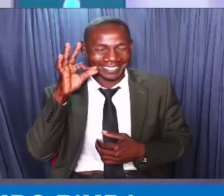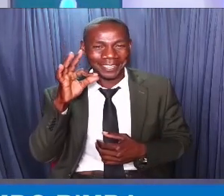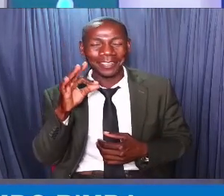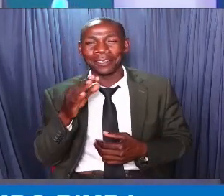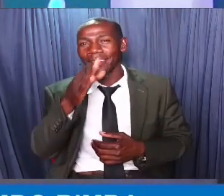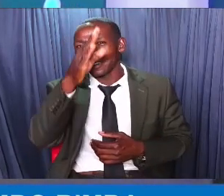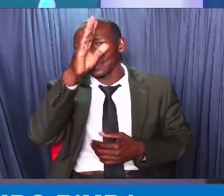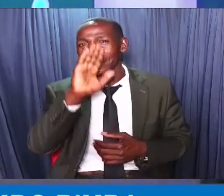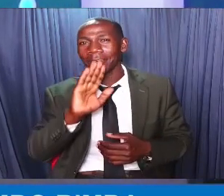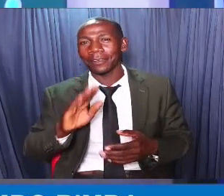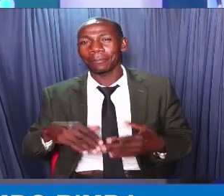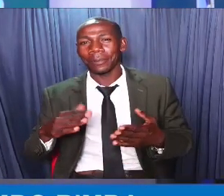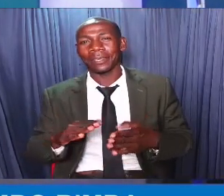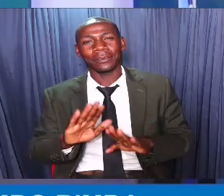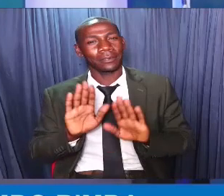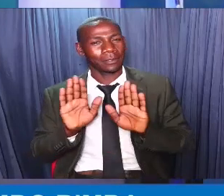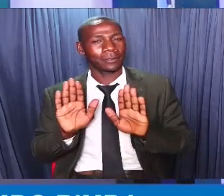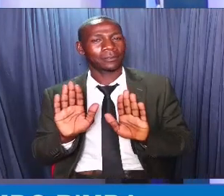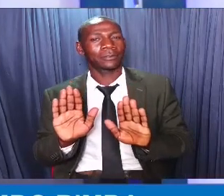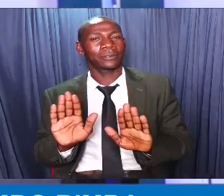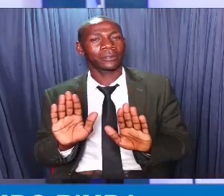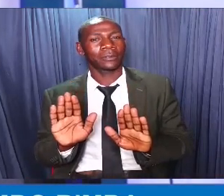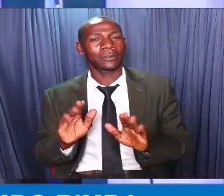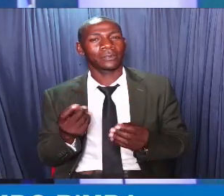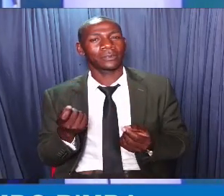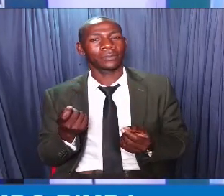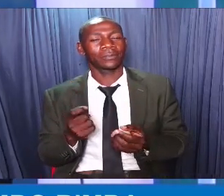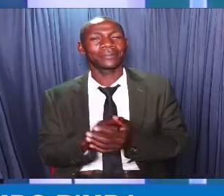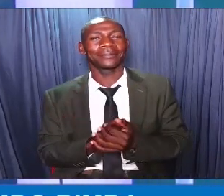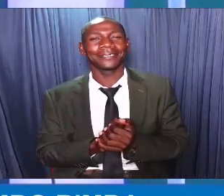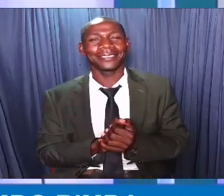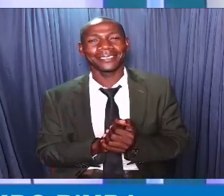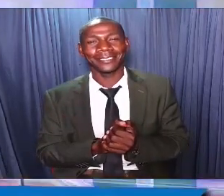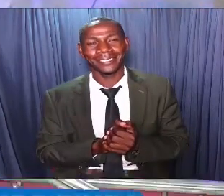Mungu angaa ameleta break angala. God had brought the break at least.